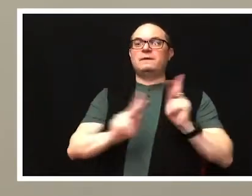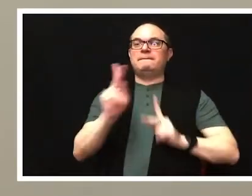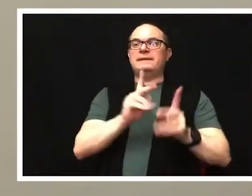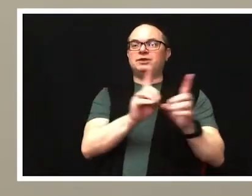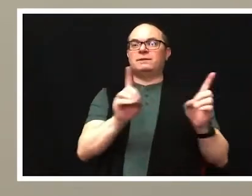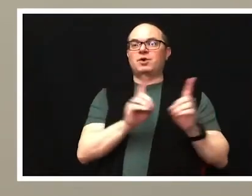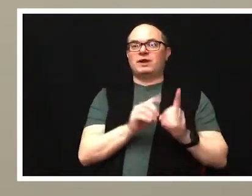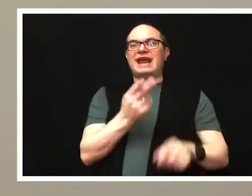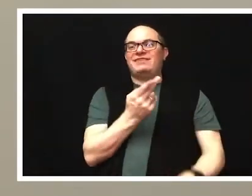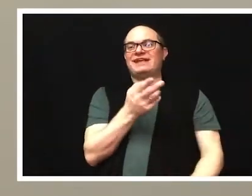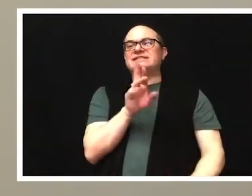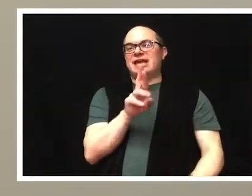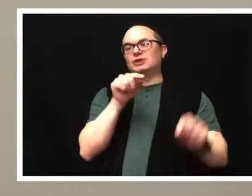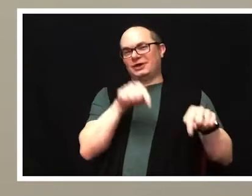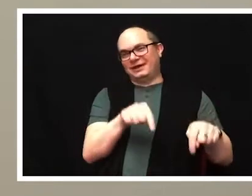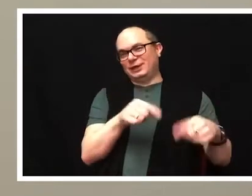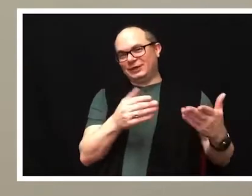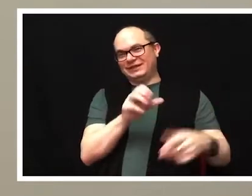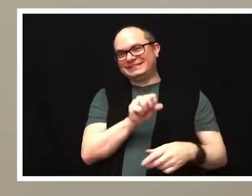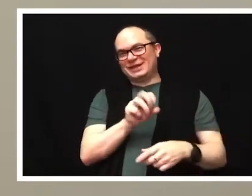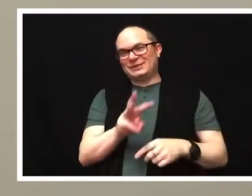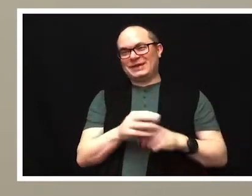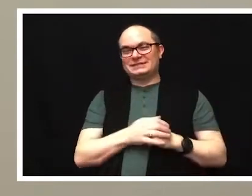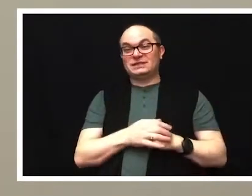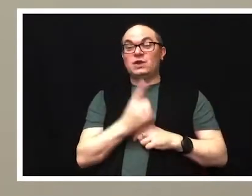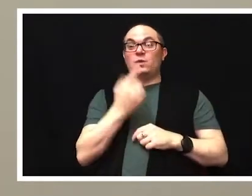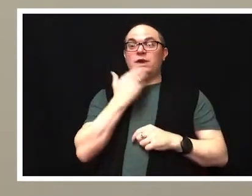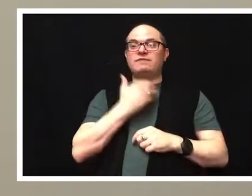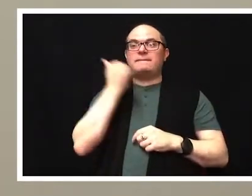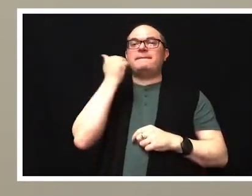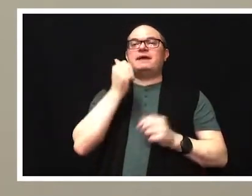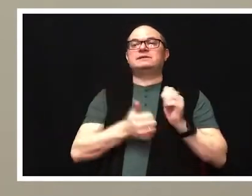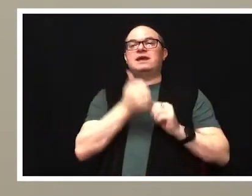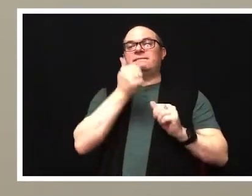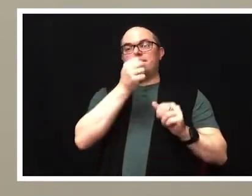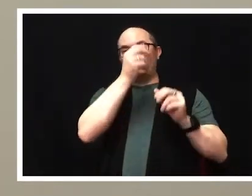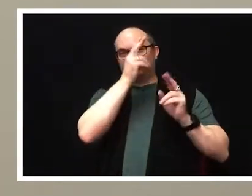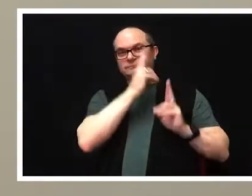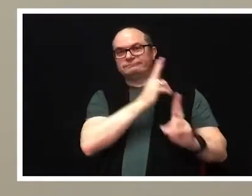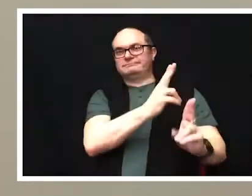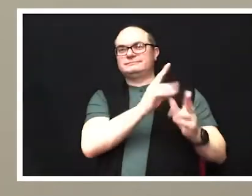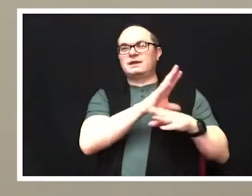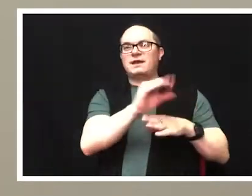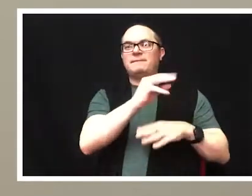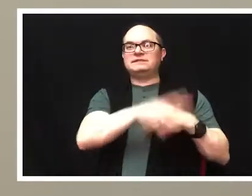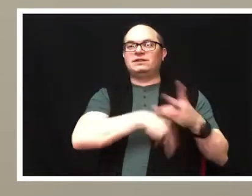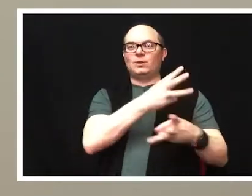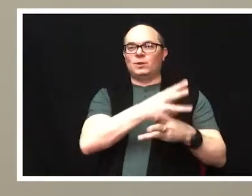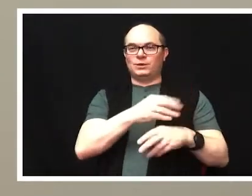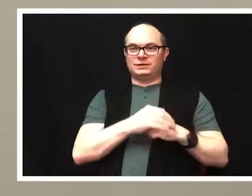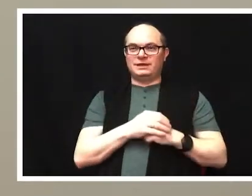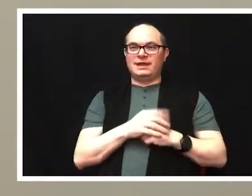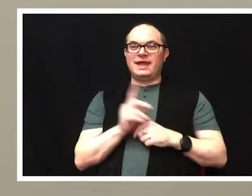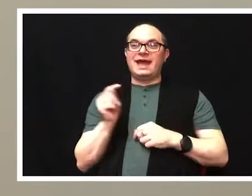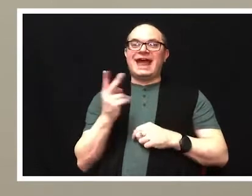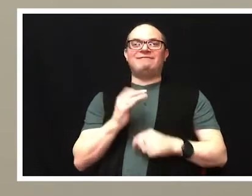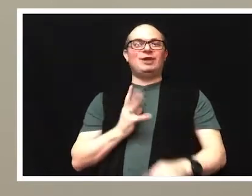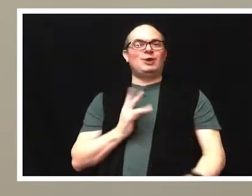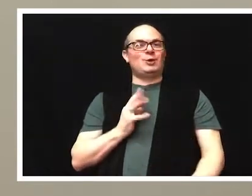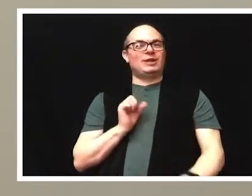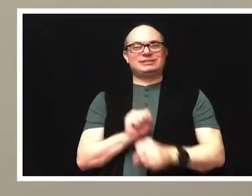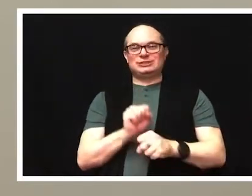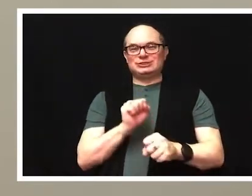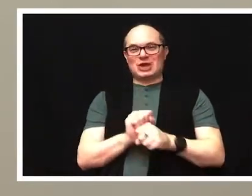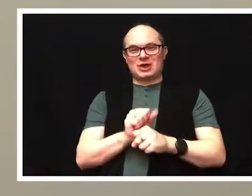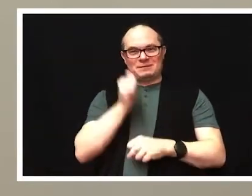and that's what we call HR here at Southwest, for one of the best and most admired companies in the world. I have the coolest